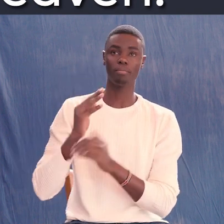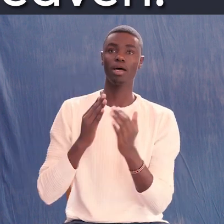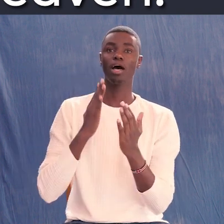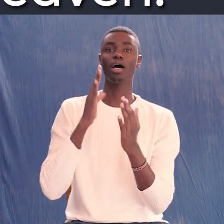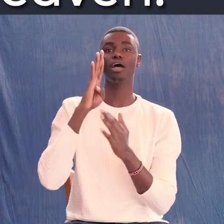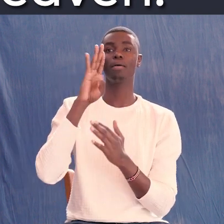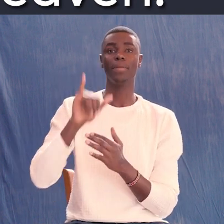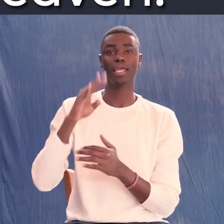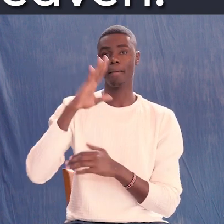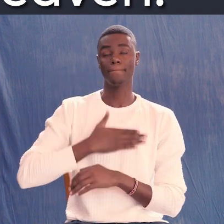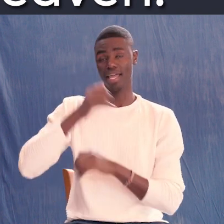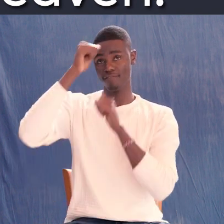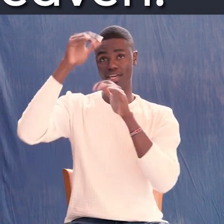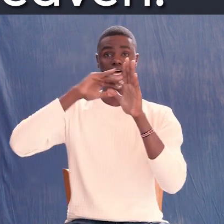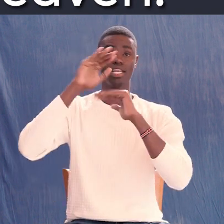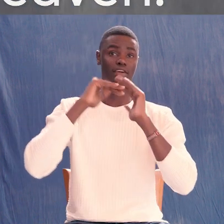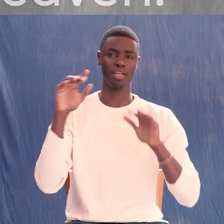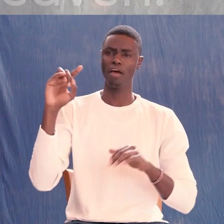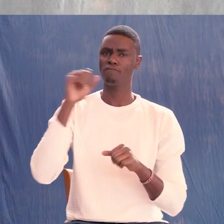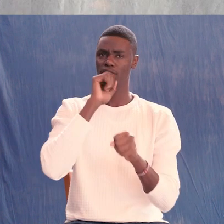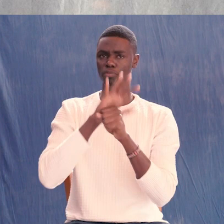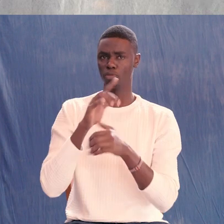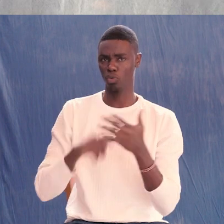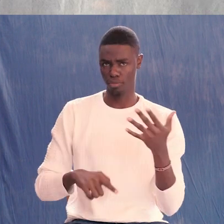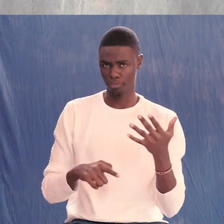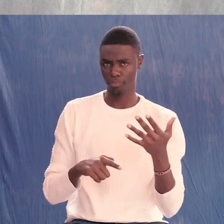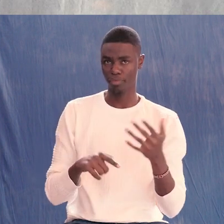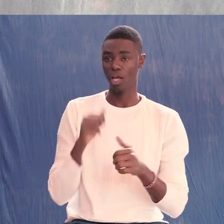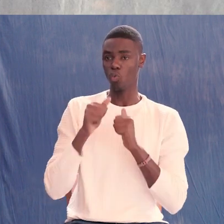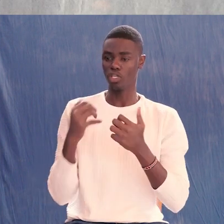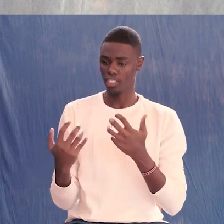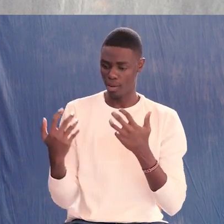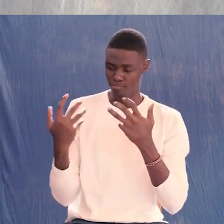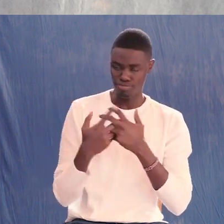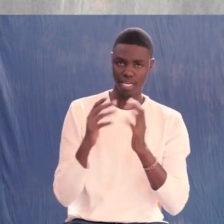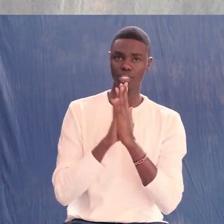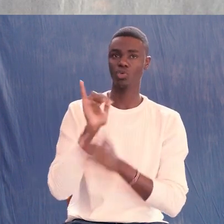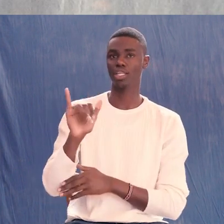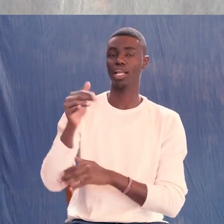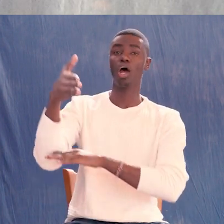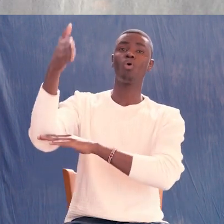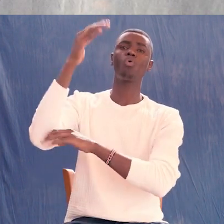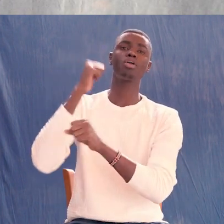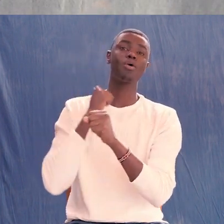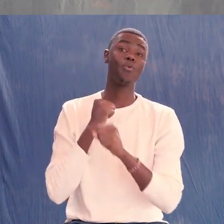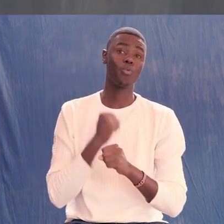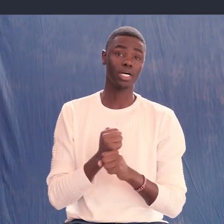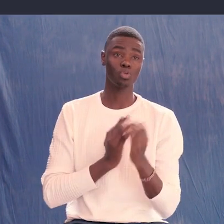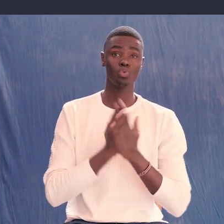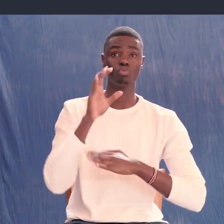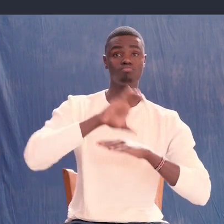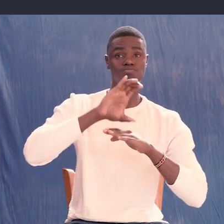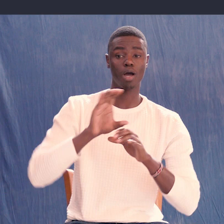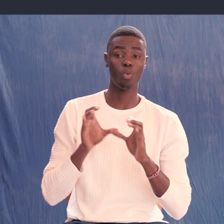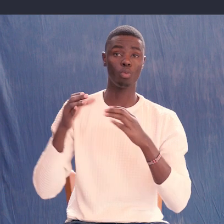who is in heaven. And the first promise that's kind of embedded in that passage is that God works through the church